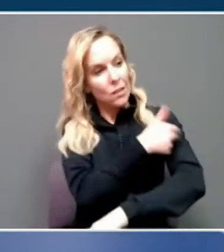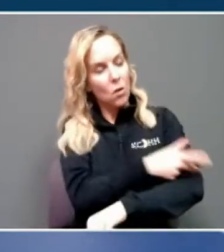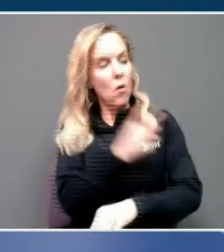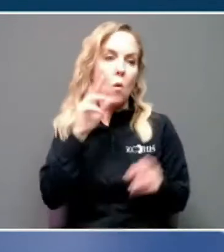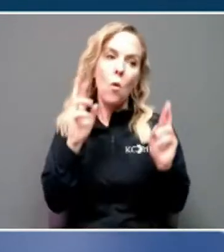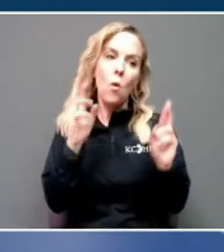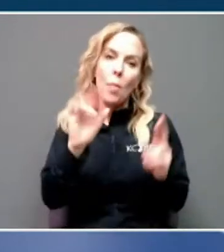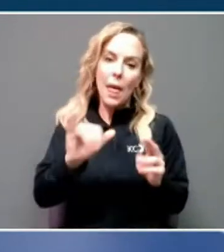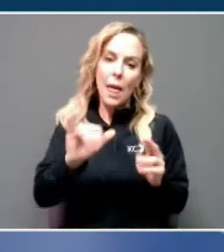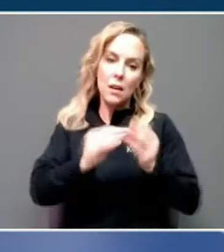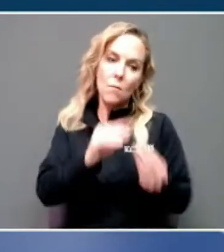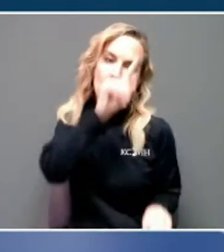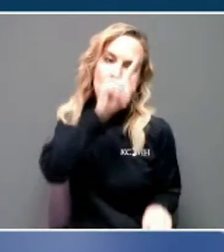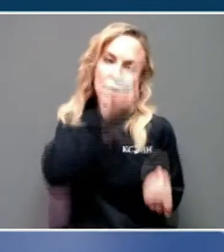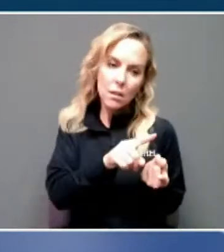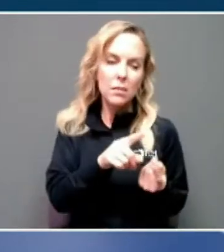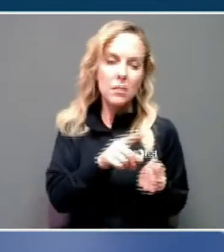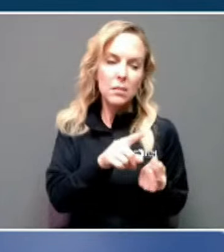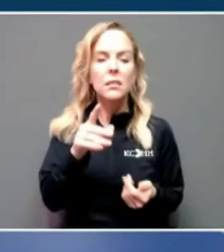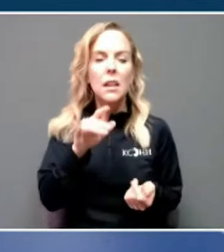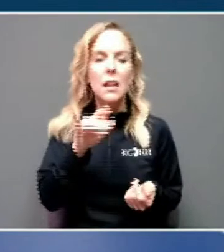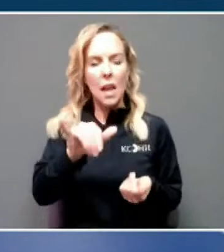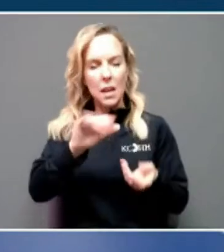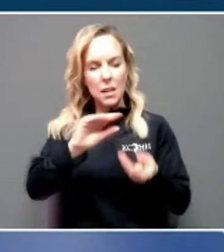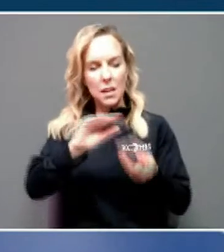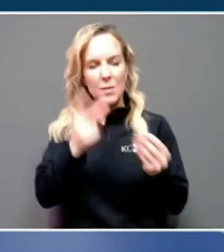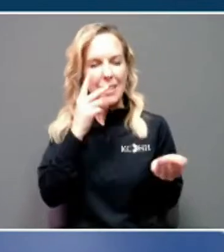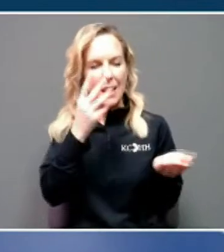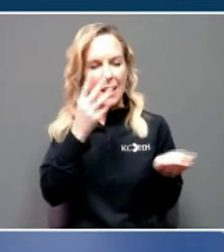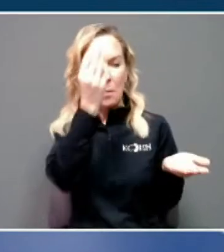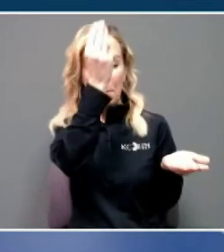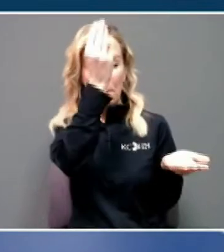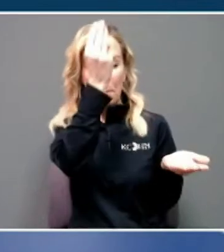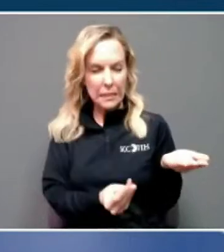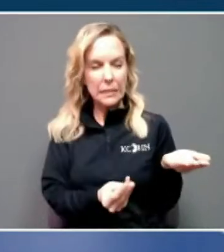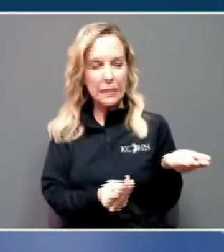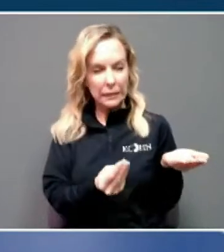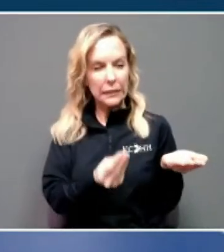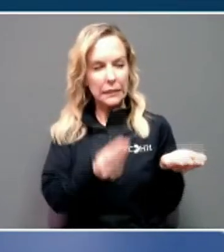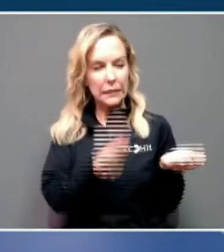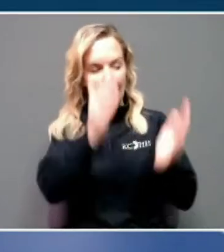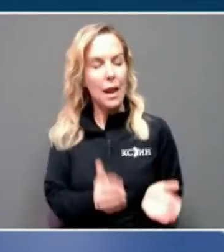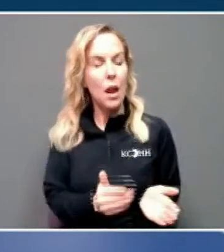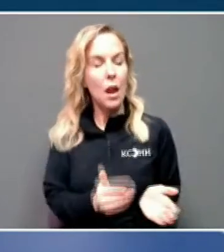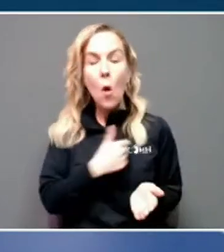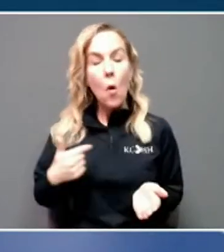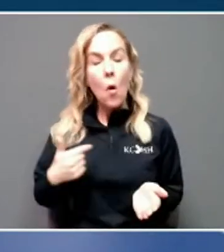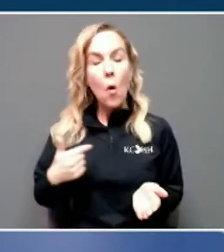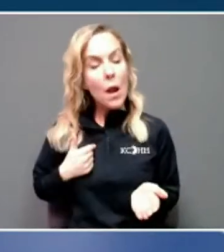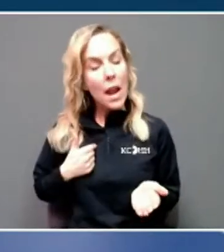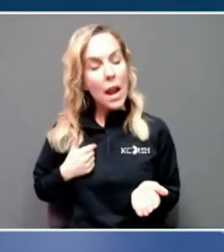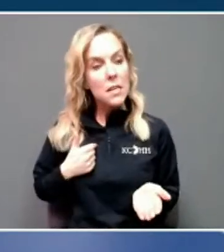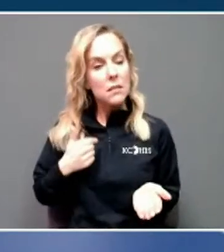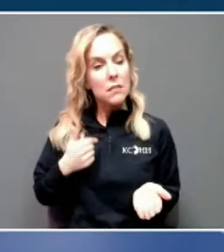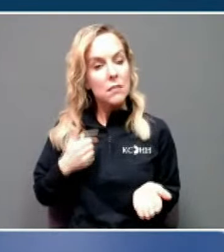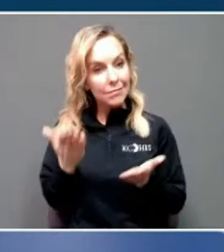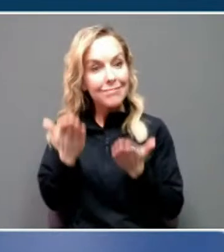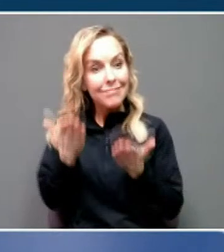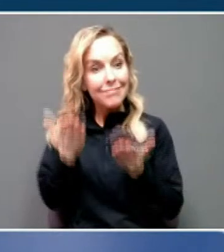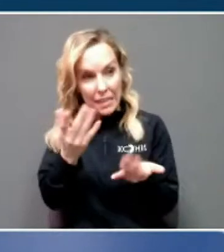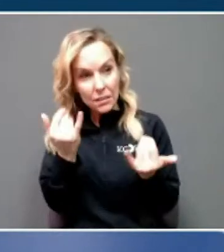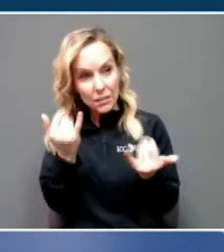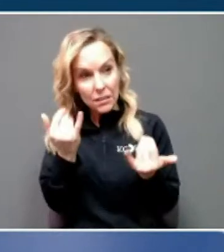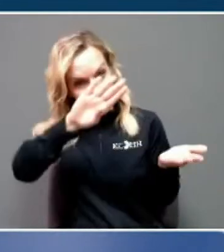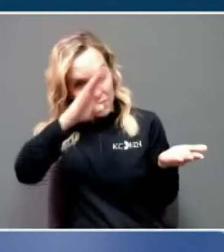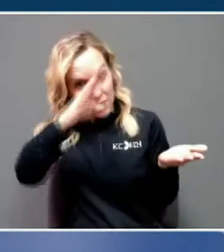see every Monday. So that should not suggest that we are already moving downward. We're going to have to get further into